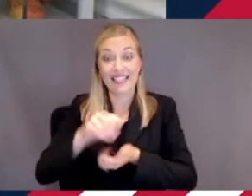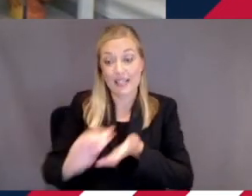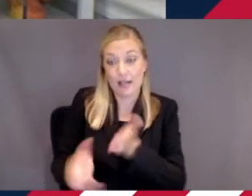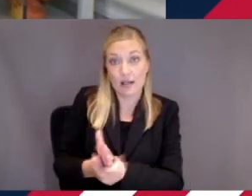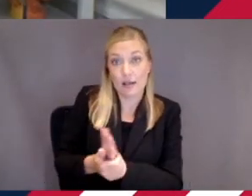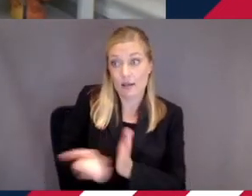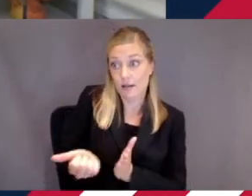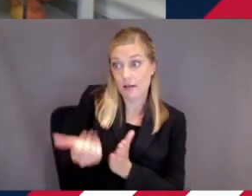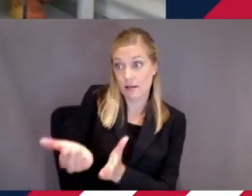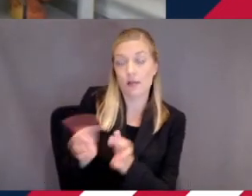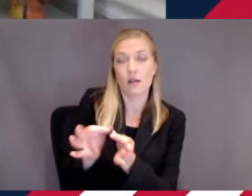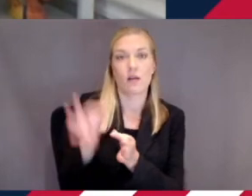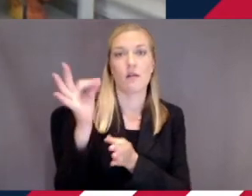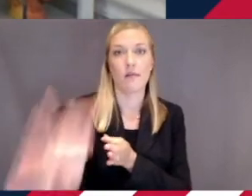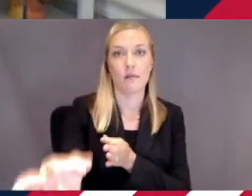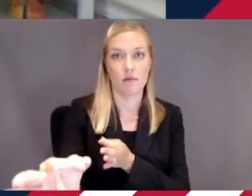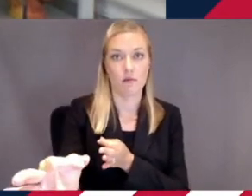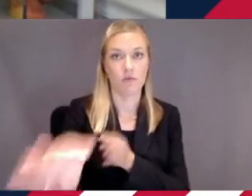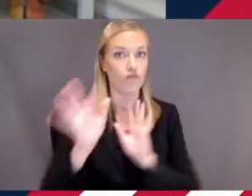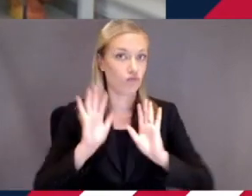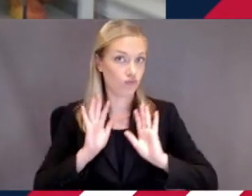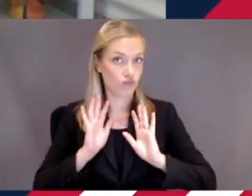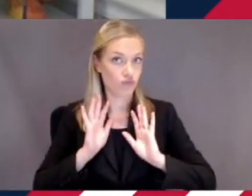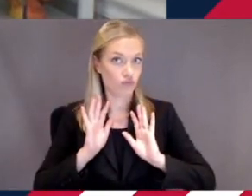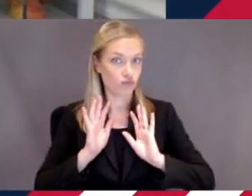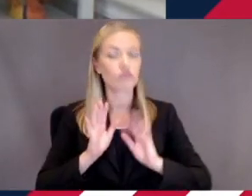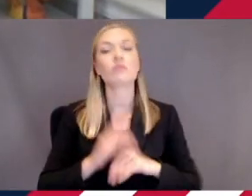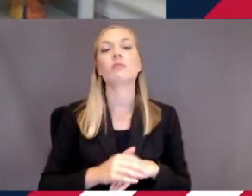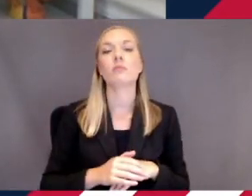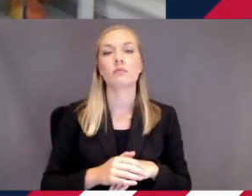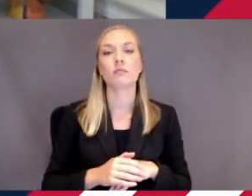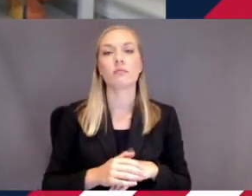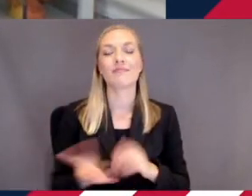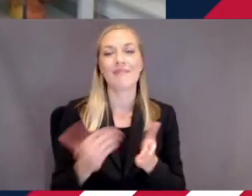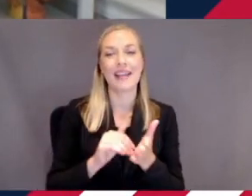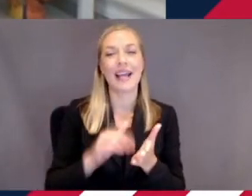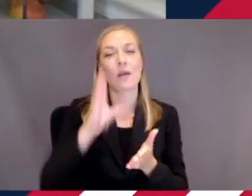We will give you a 30-second warning.